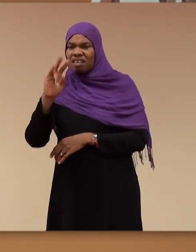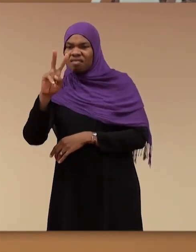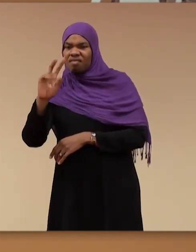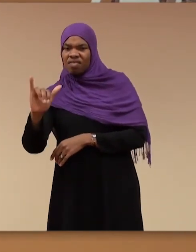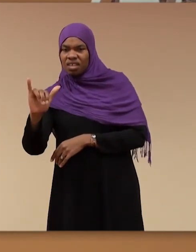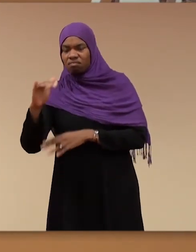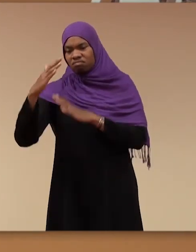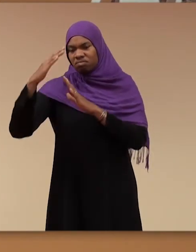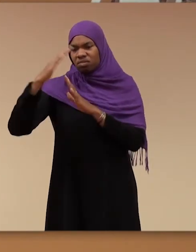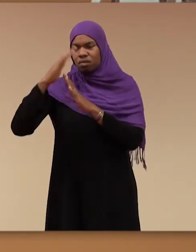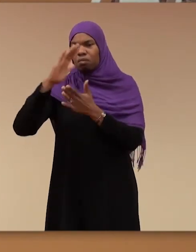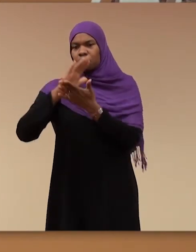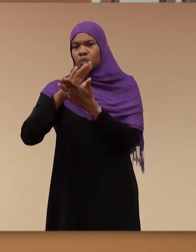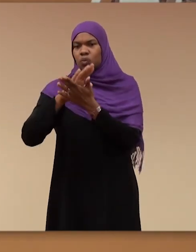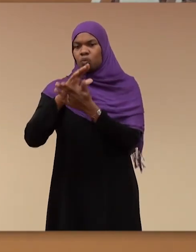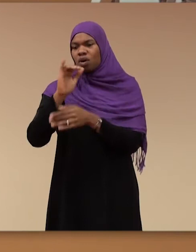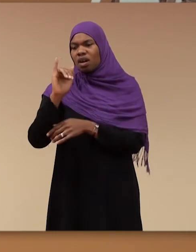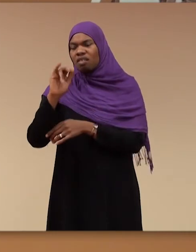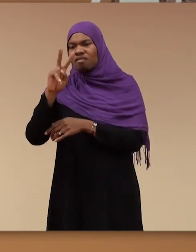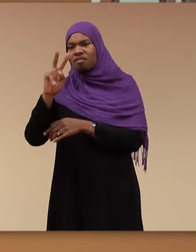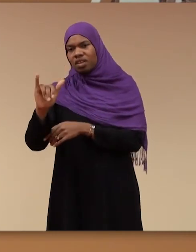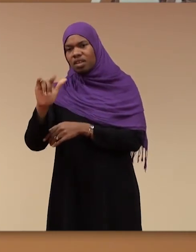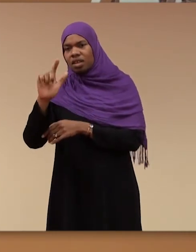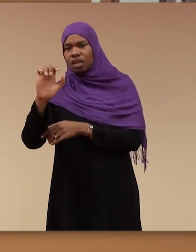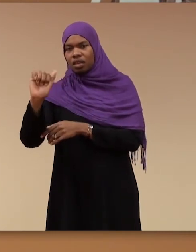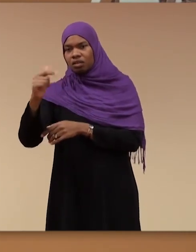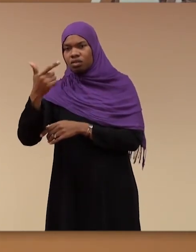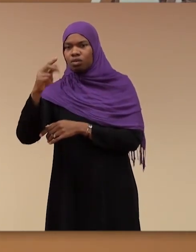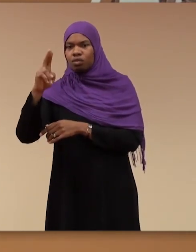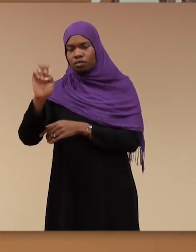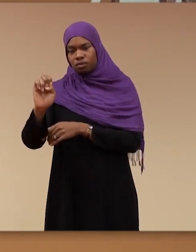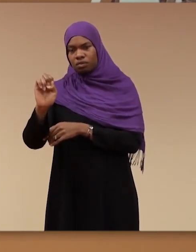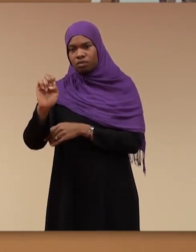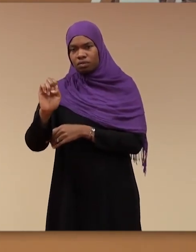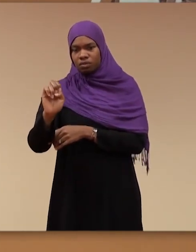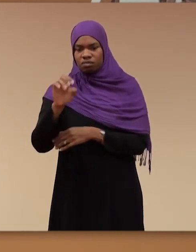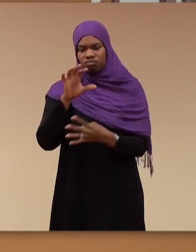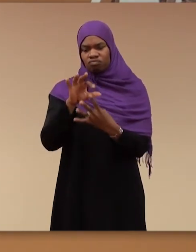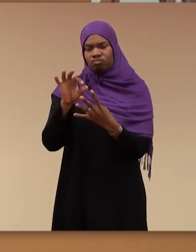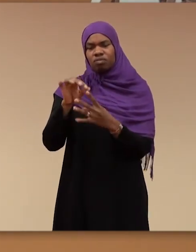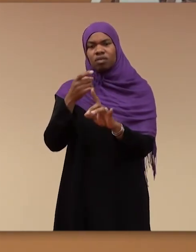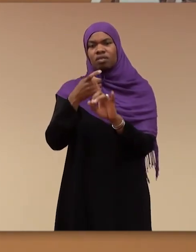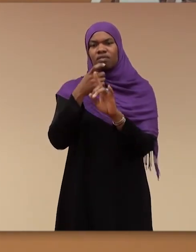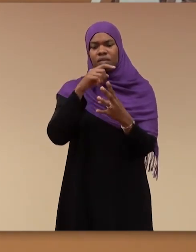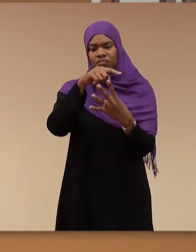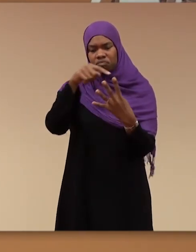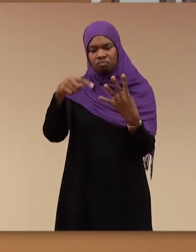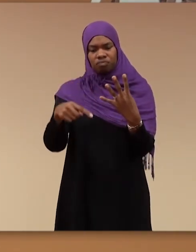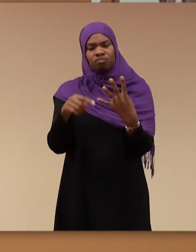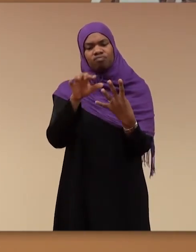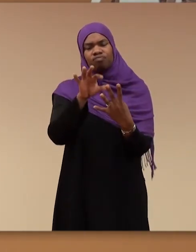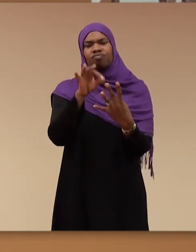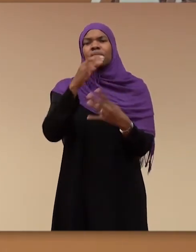choose the best or the ideal things they are looking for. So if we ask ourselves